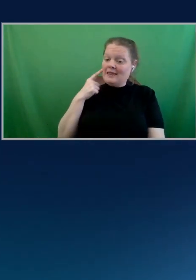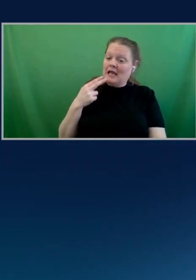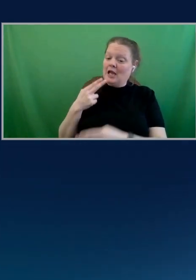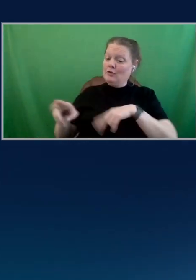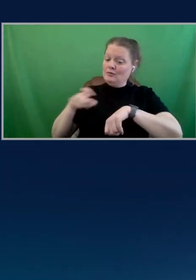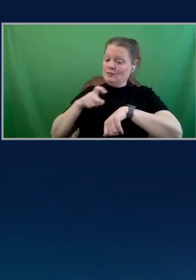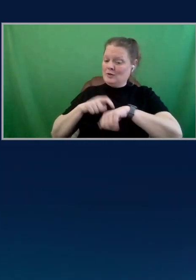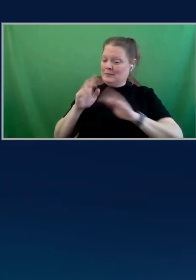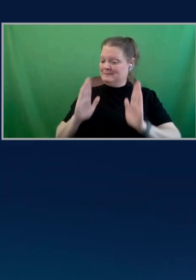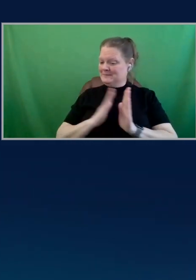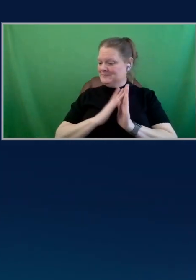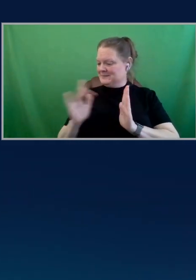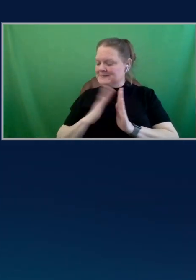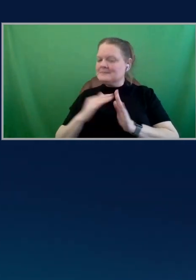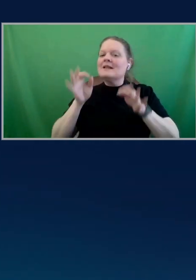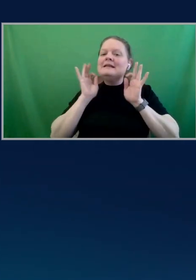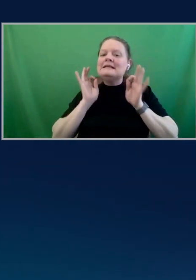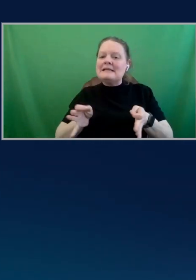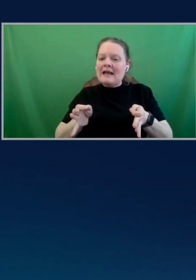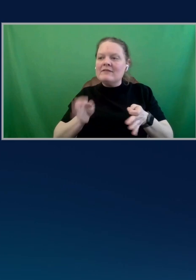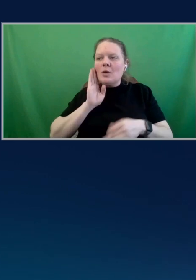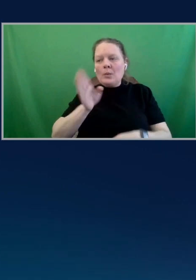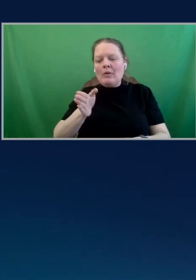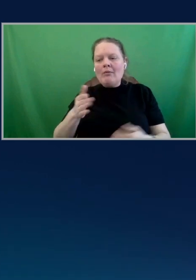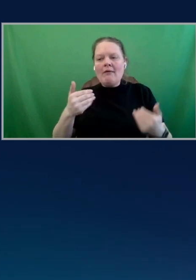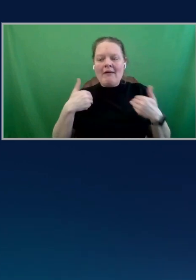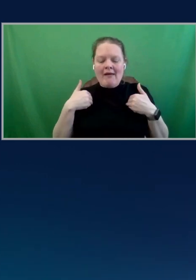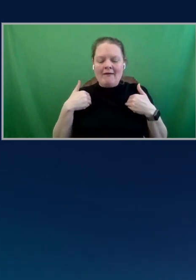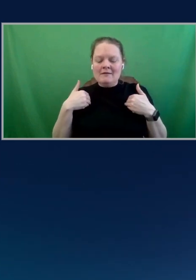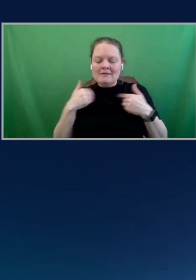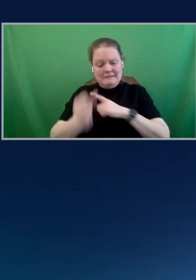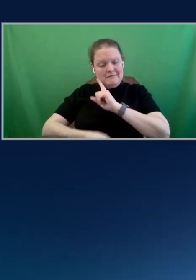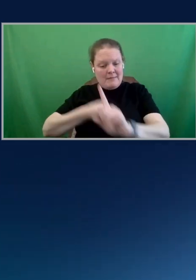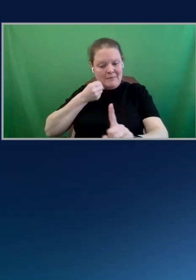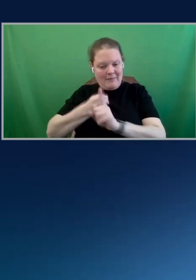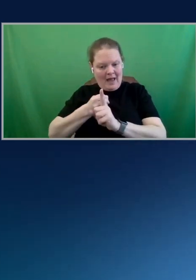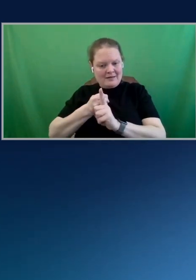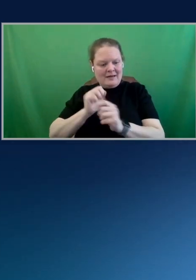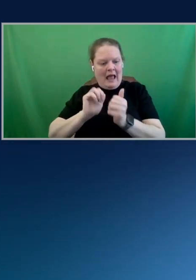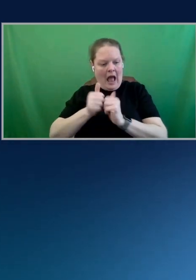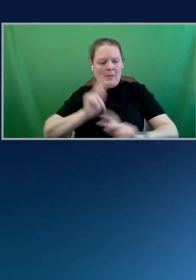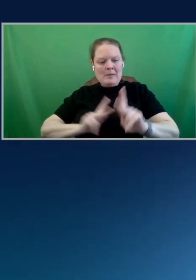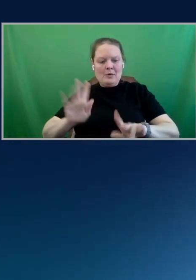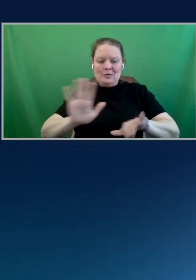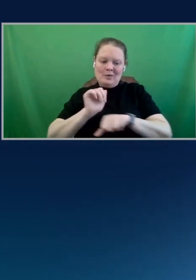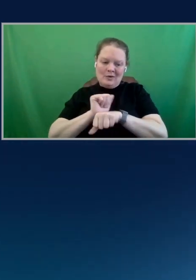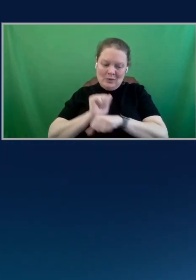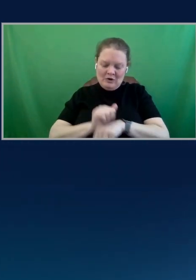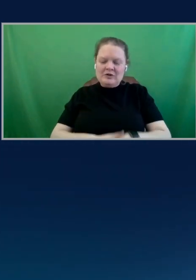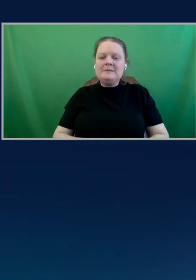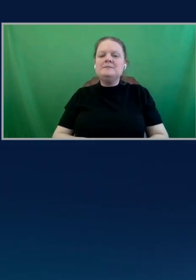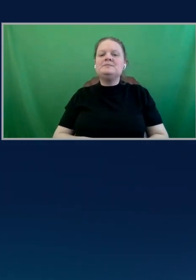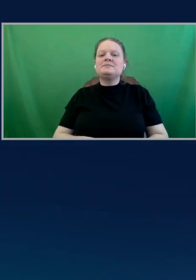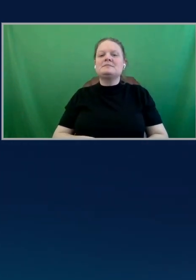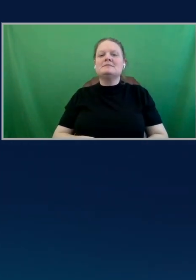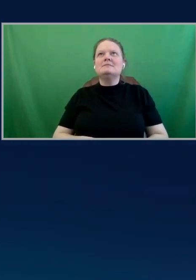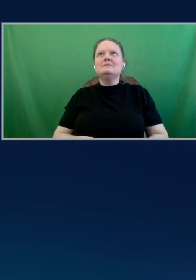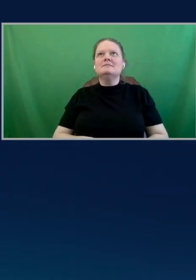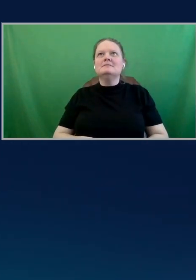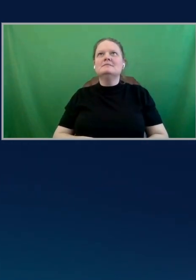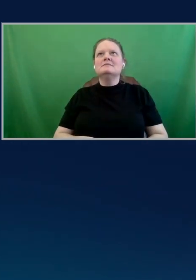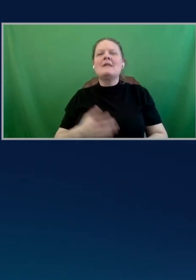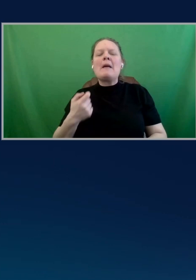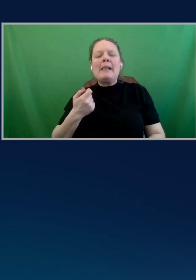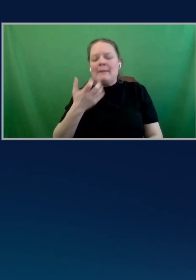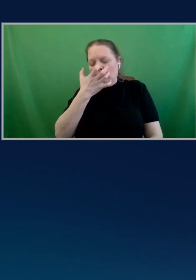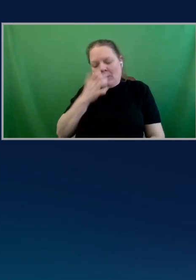there's definitely going to be impacts in how people are doing things. And I think I'm really slightly grumpy with you right now,